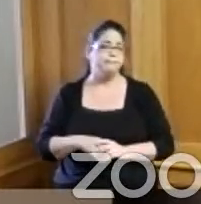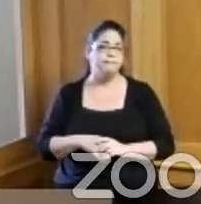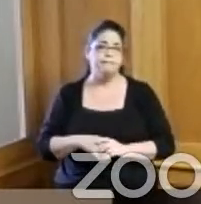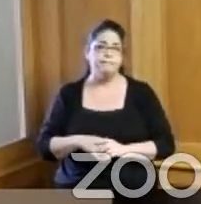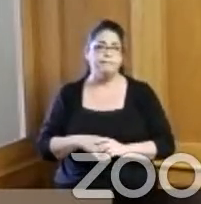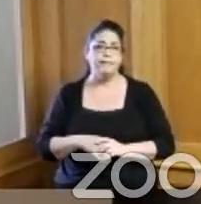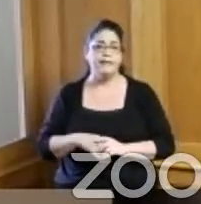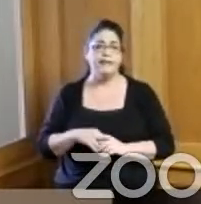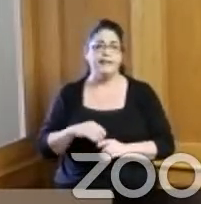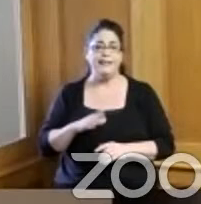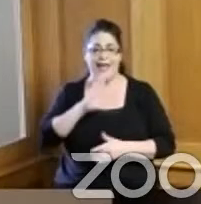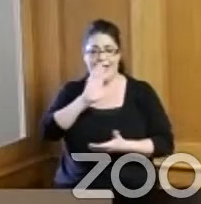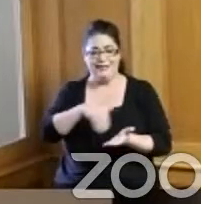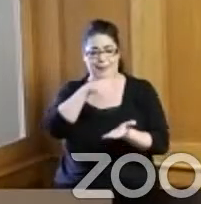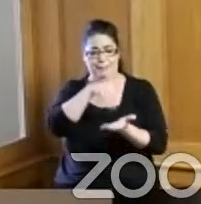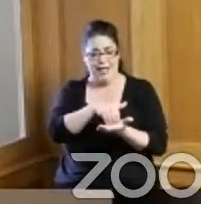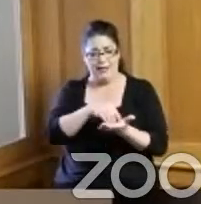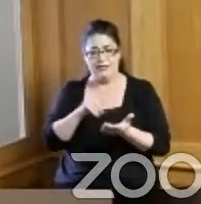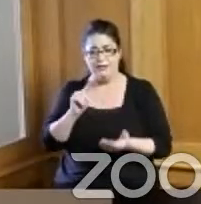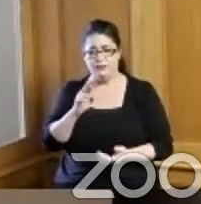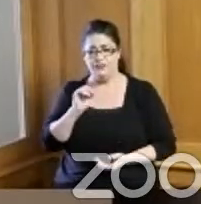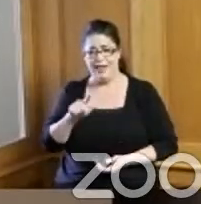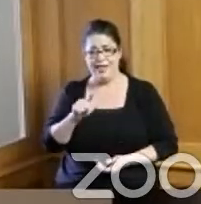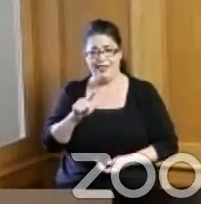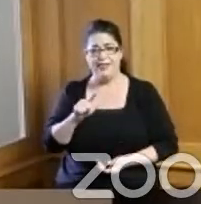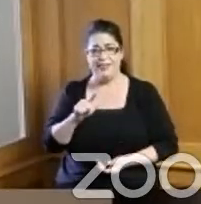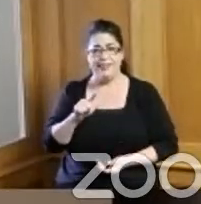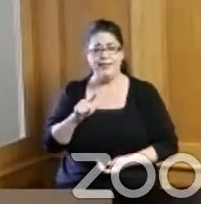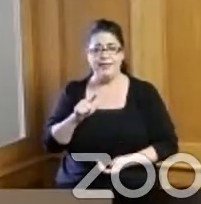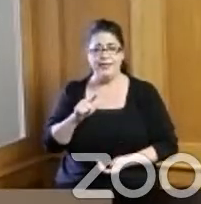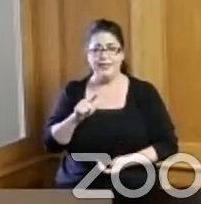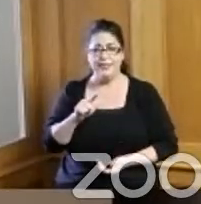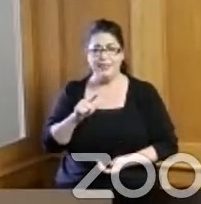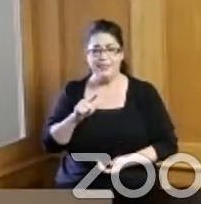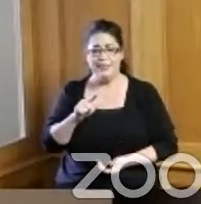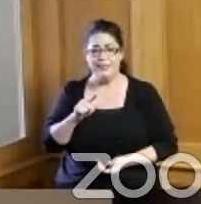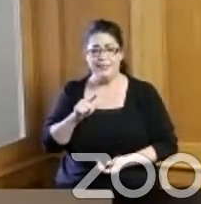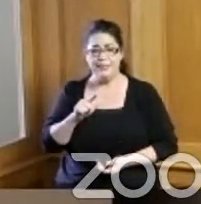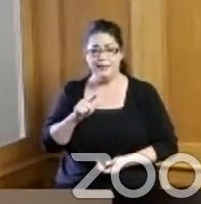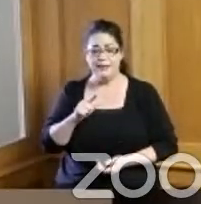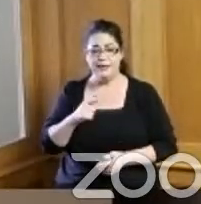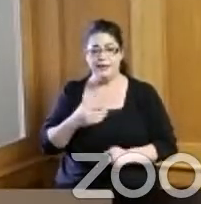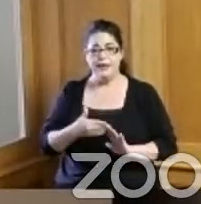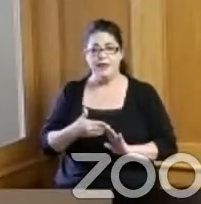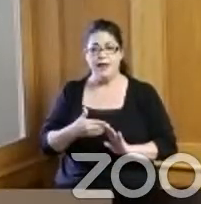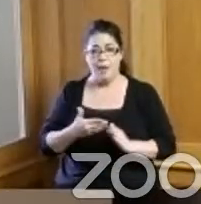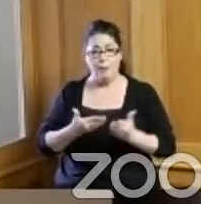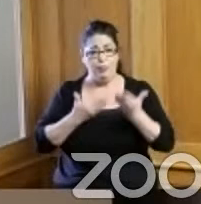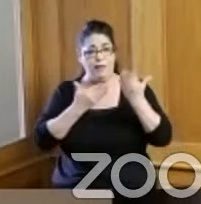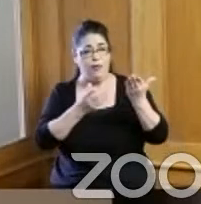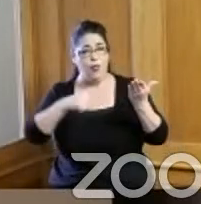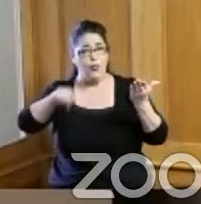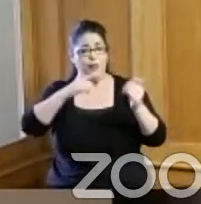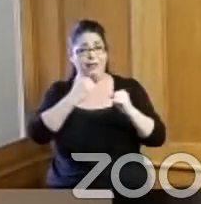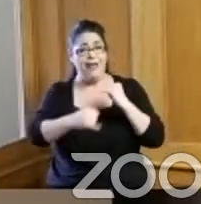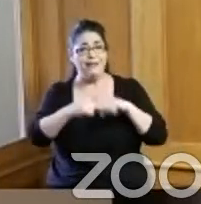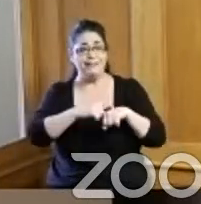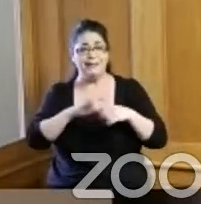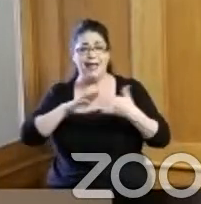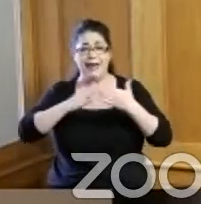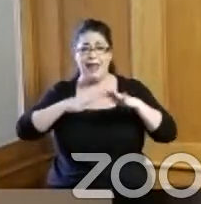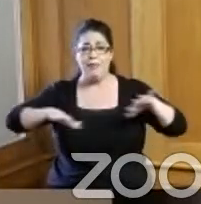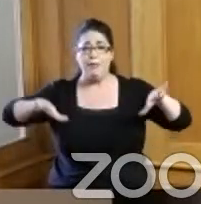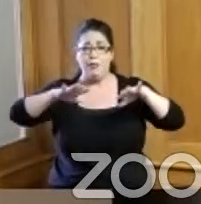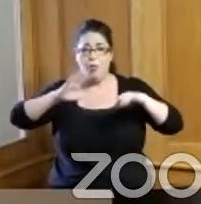that sits in the middle of this trail, when we stood before you last time, our neighborhood was